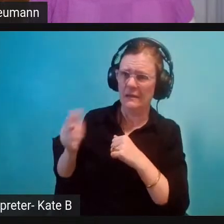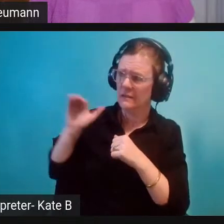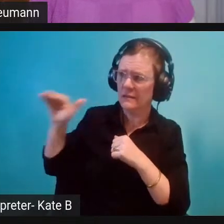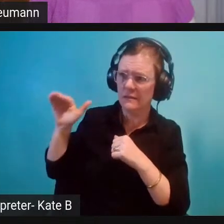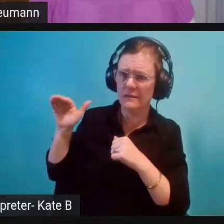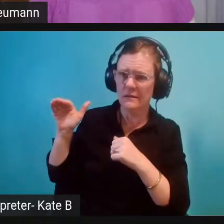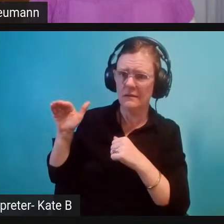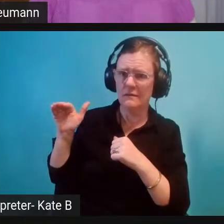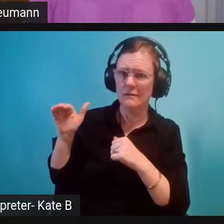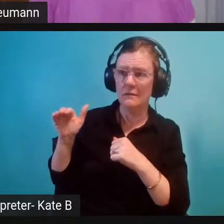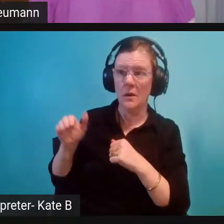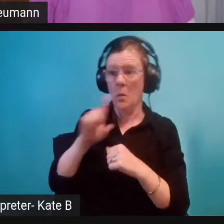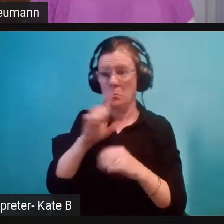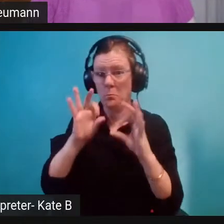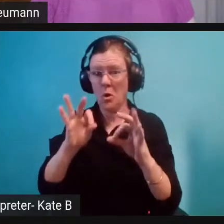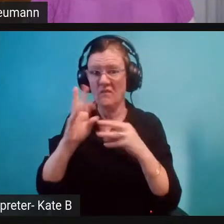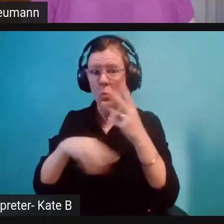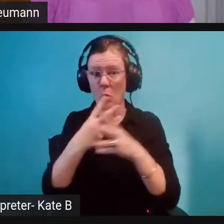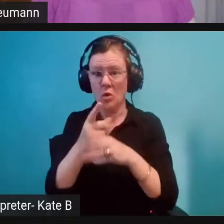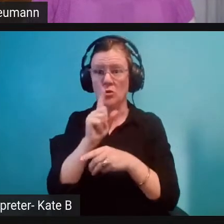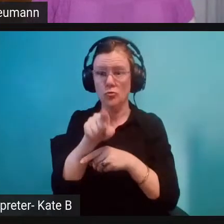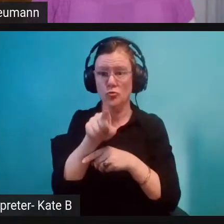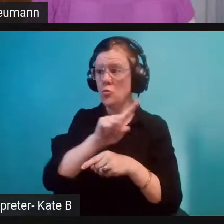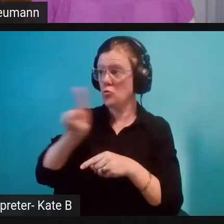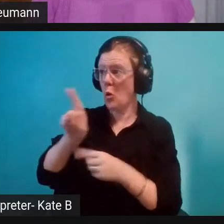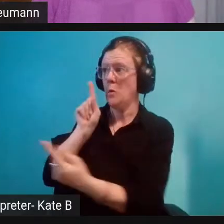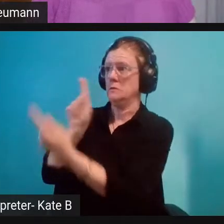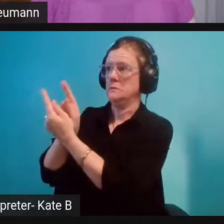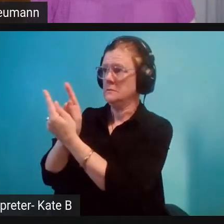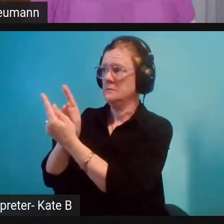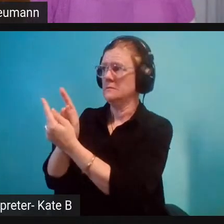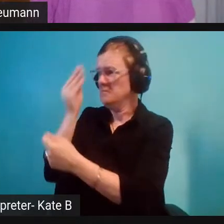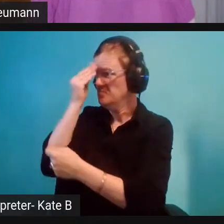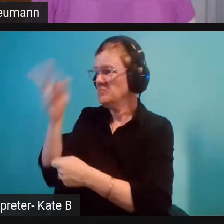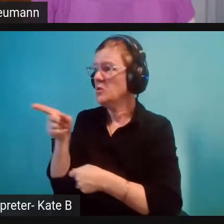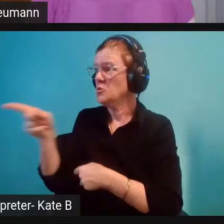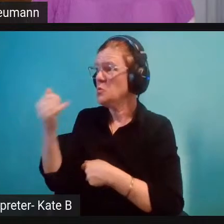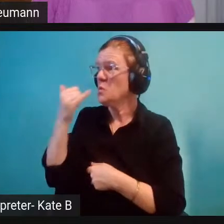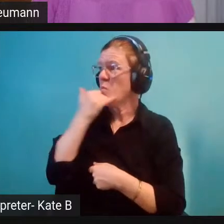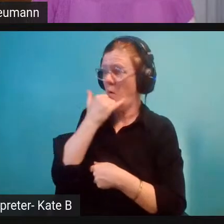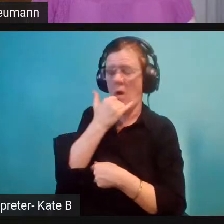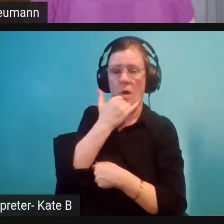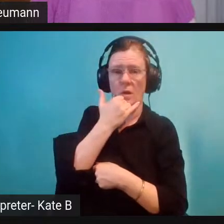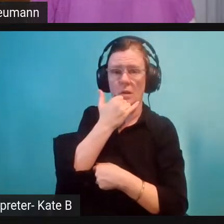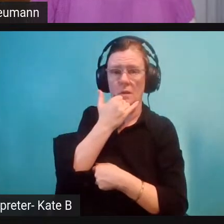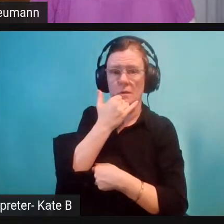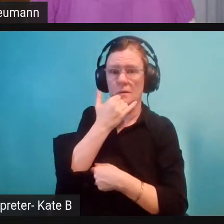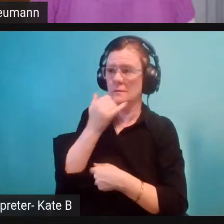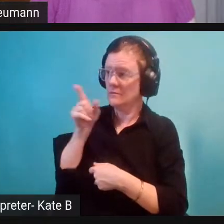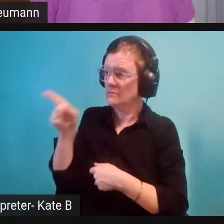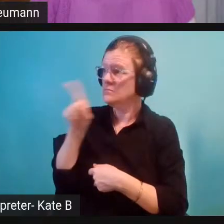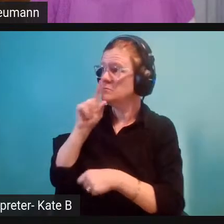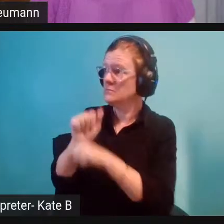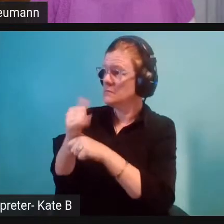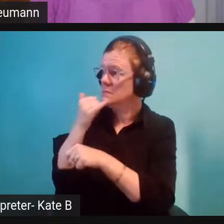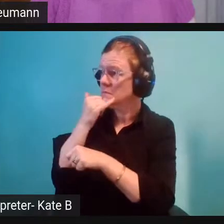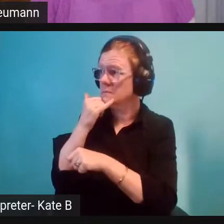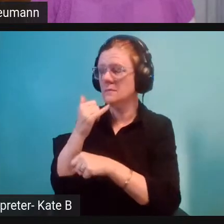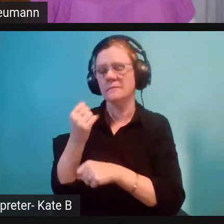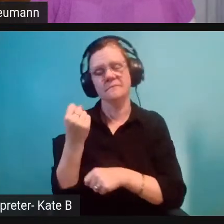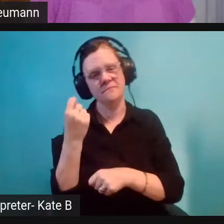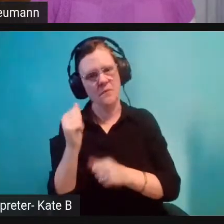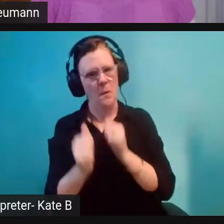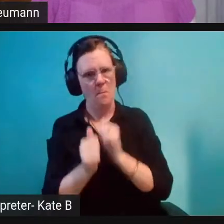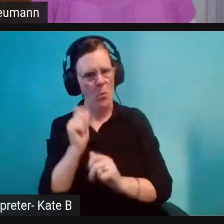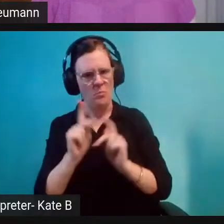Ideally, go and talk to him and tell him that what he did was wrong and why it was wrong. Now, most people are not going to file